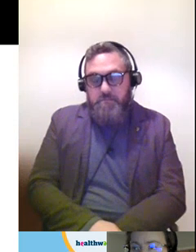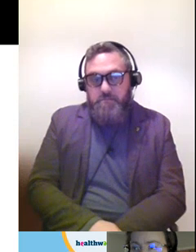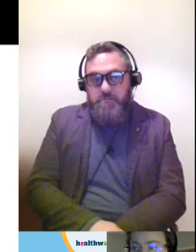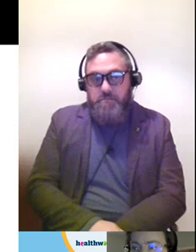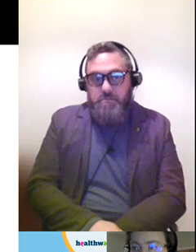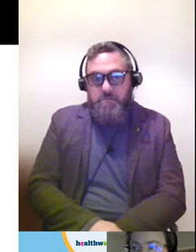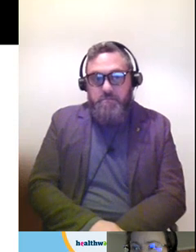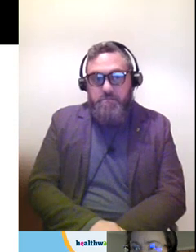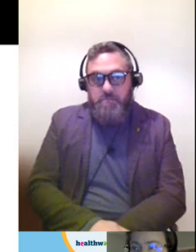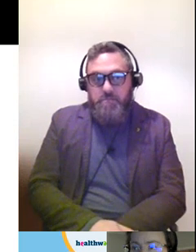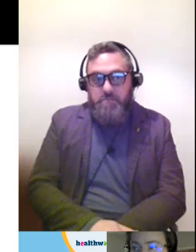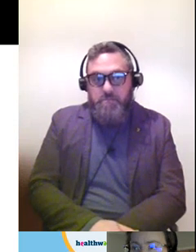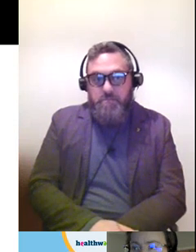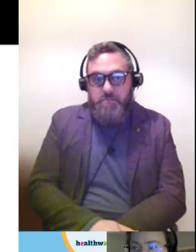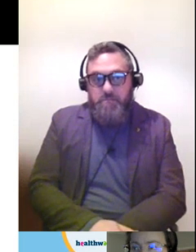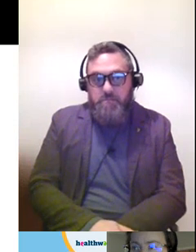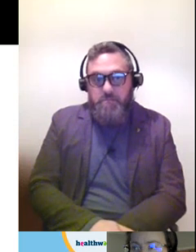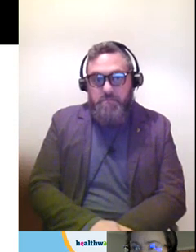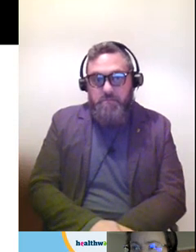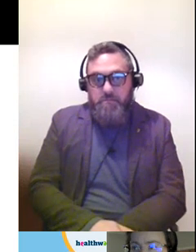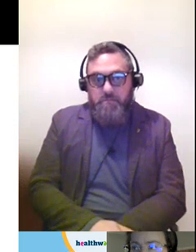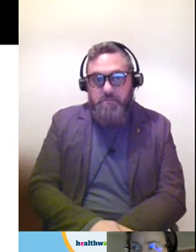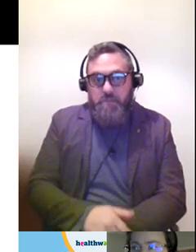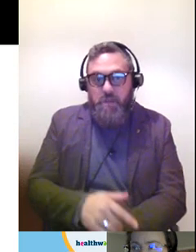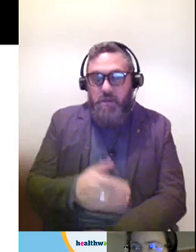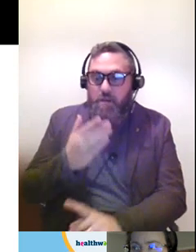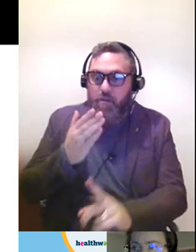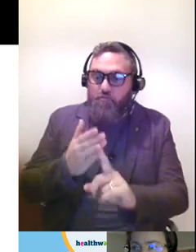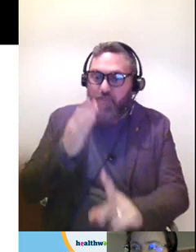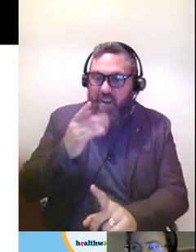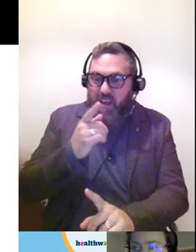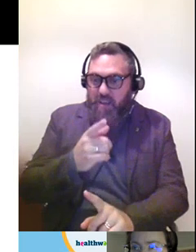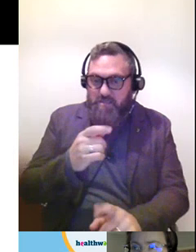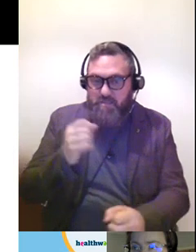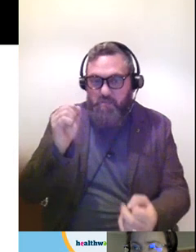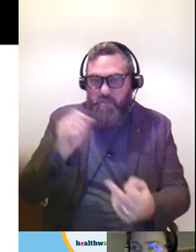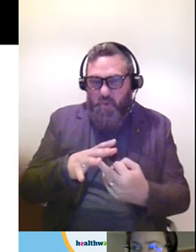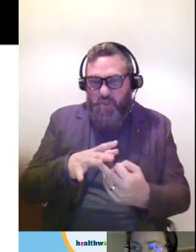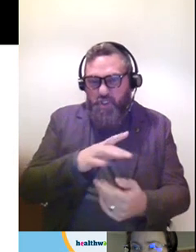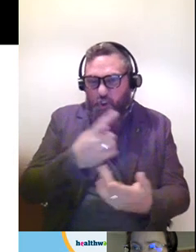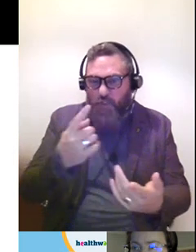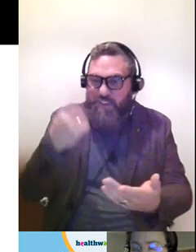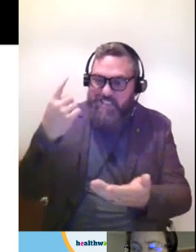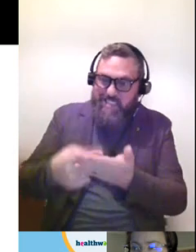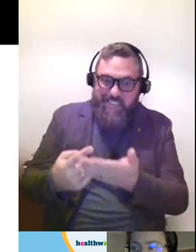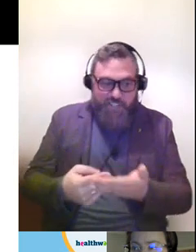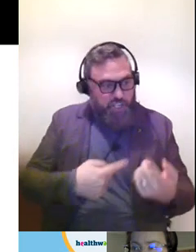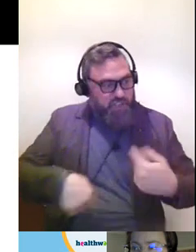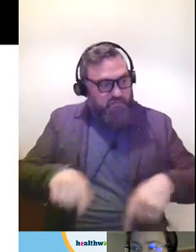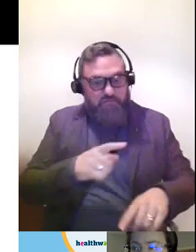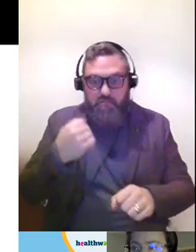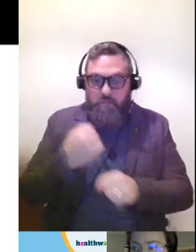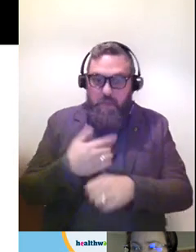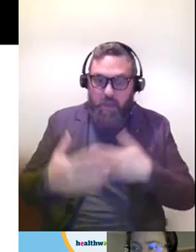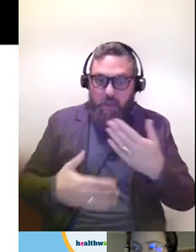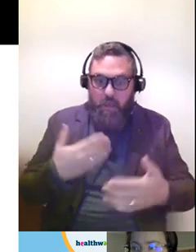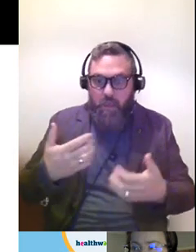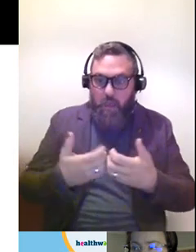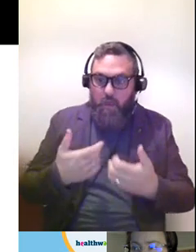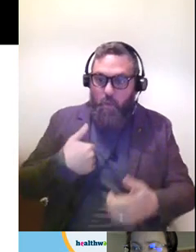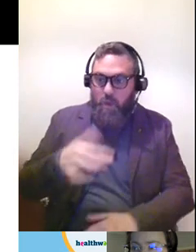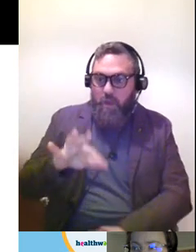recognizes the importance of some of the decisions that we make about how we choose